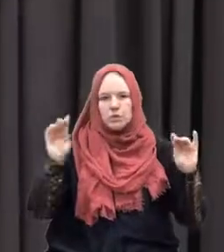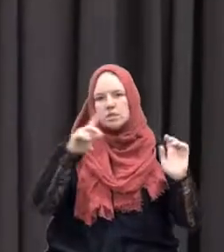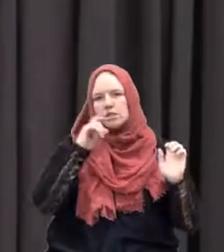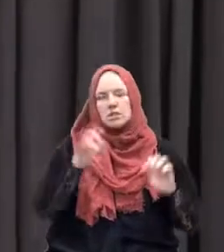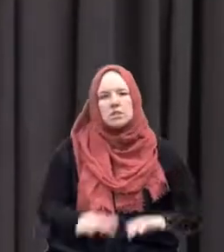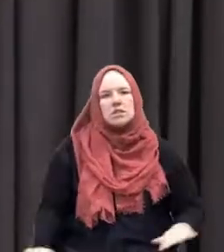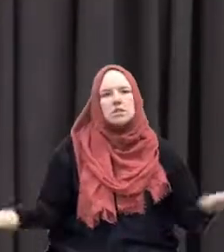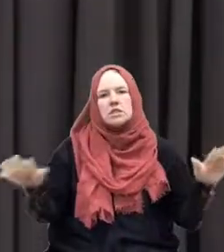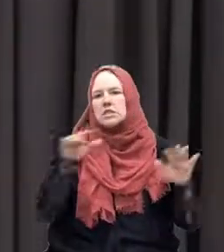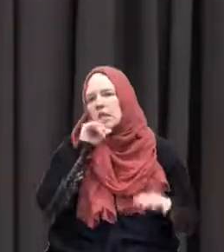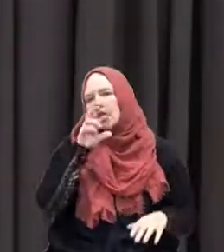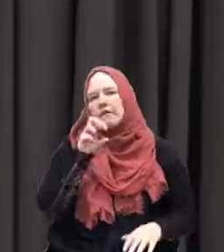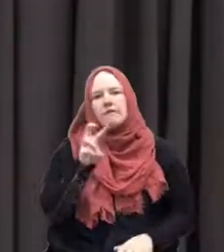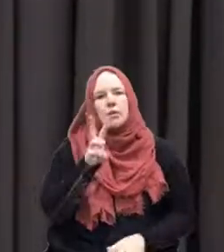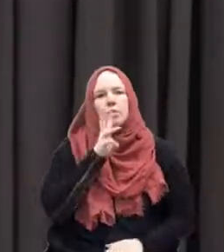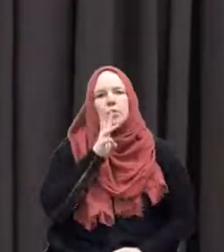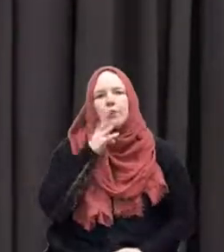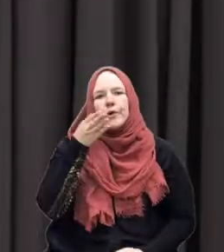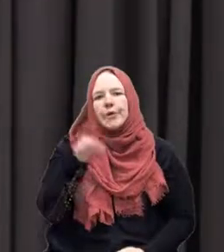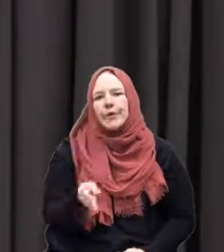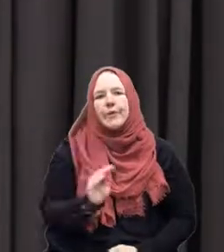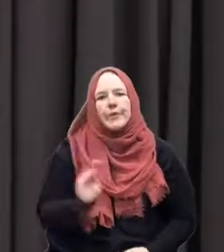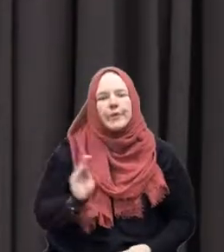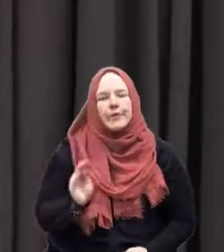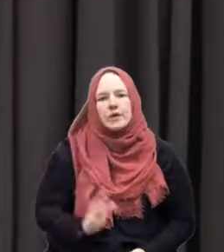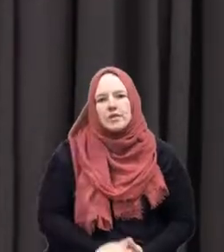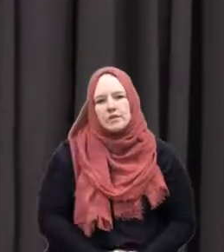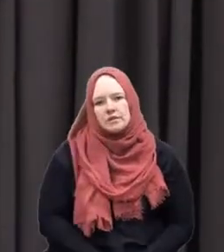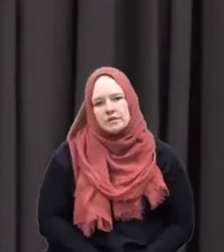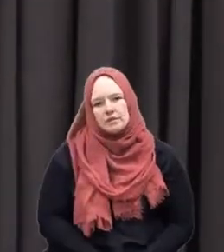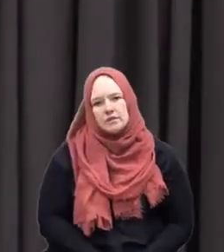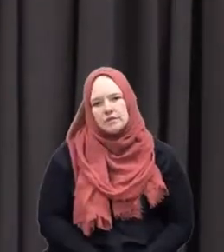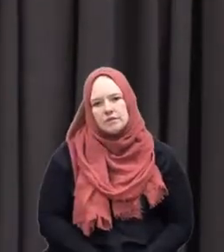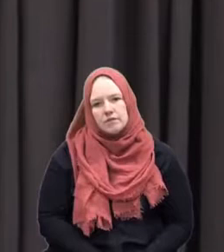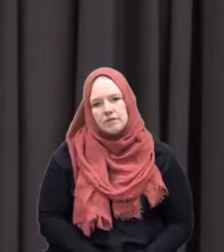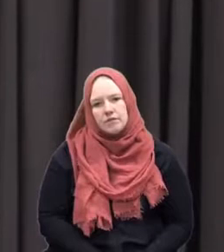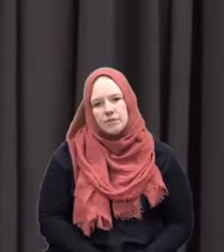arid desert. Not even water is there.